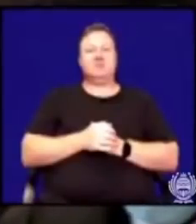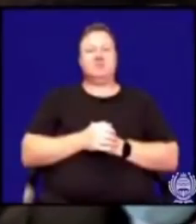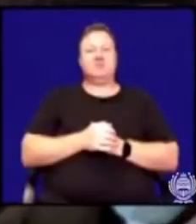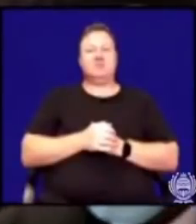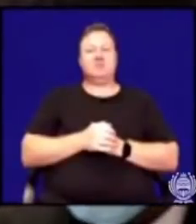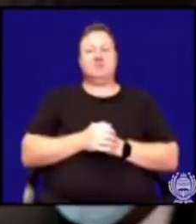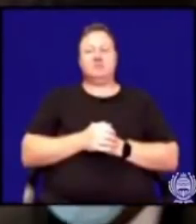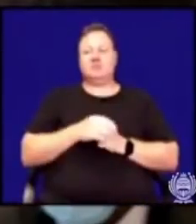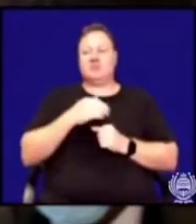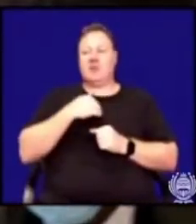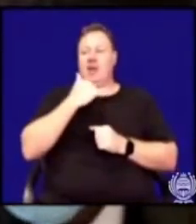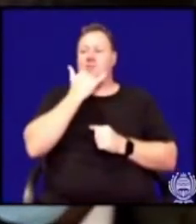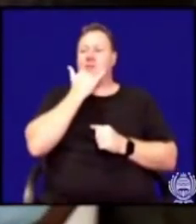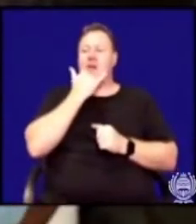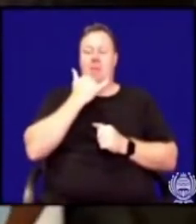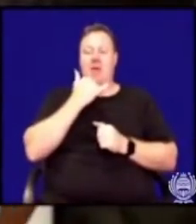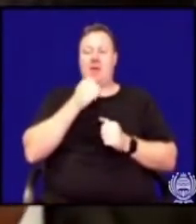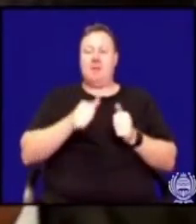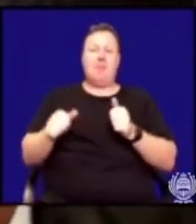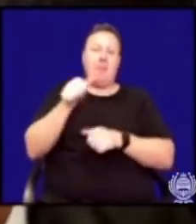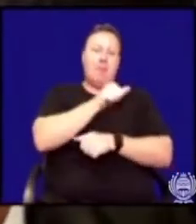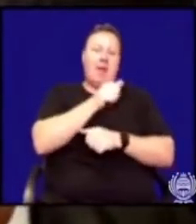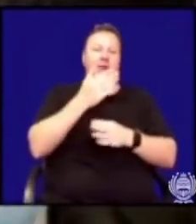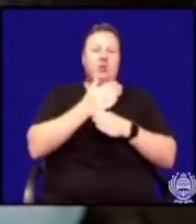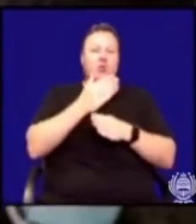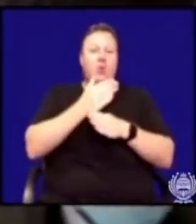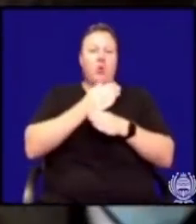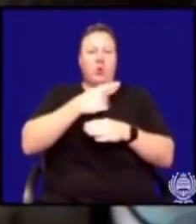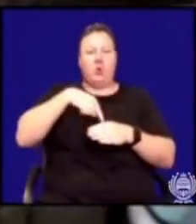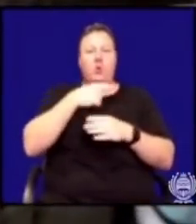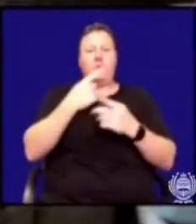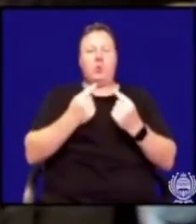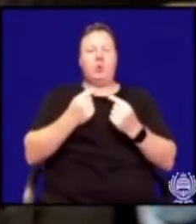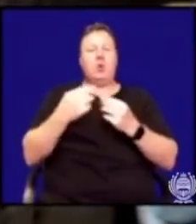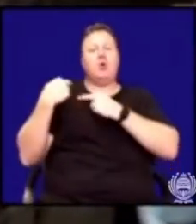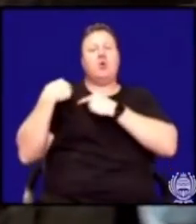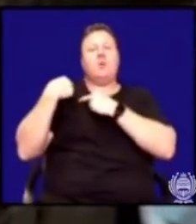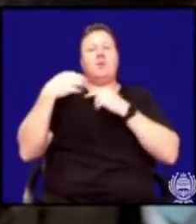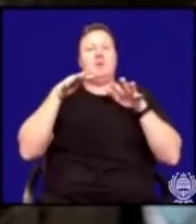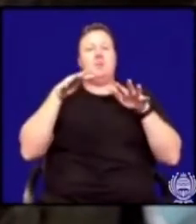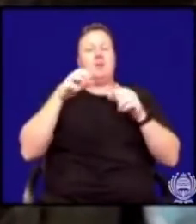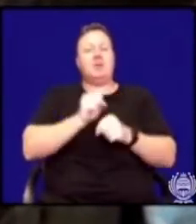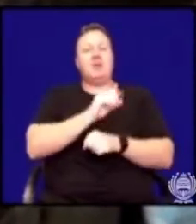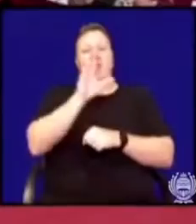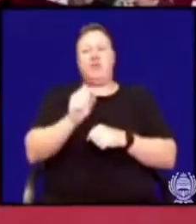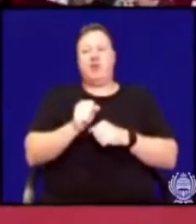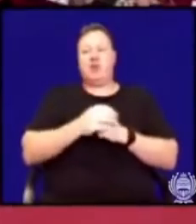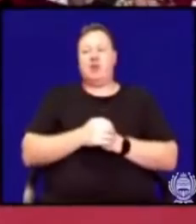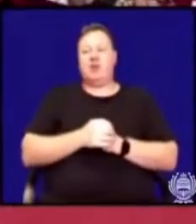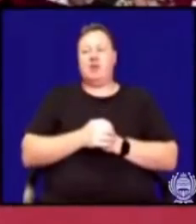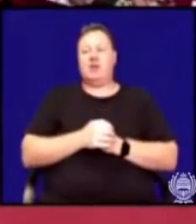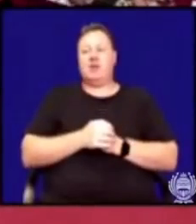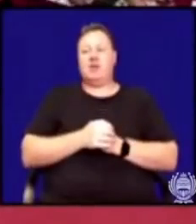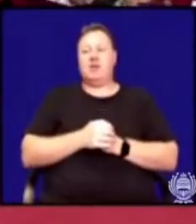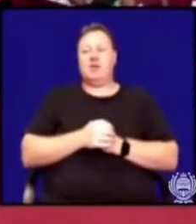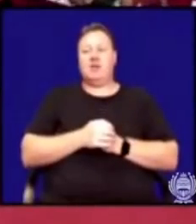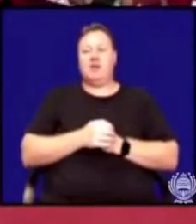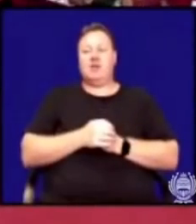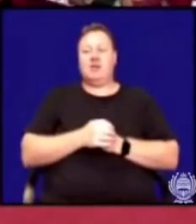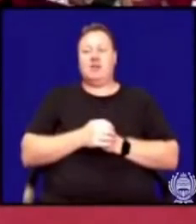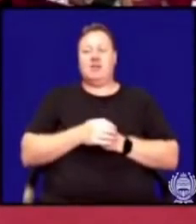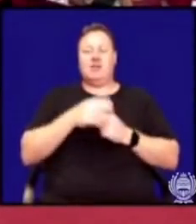I'm glad that we can get back to the work that we're here to do, which is to represent the people of South Africa. Honorable Speaker,